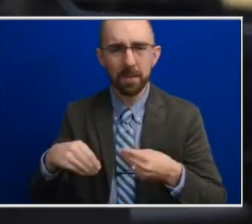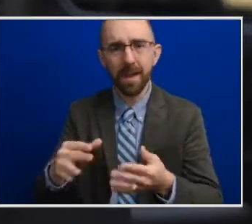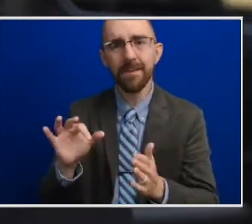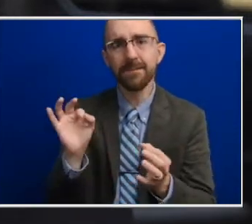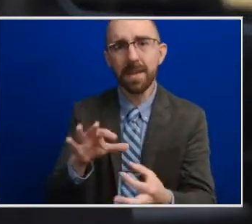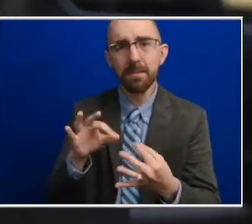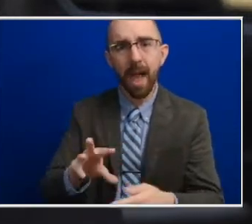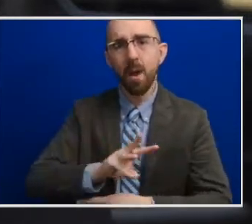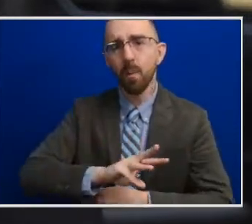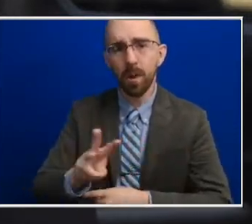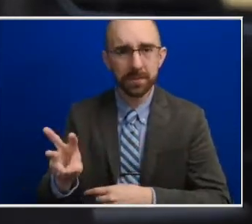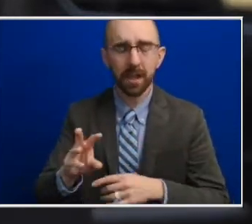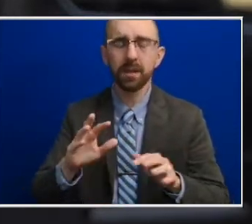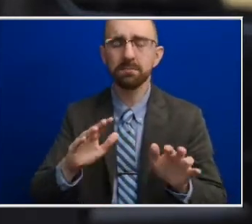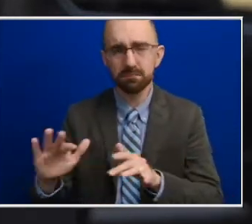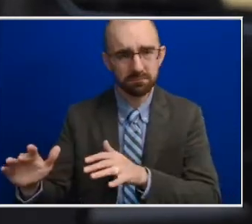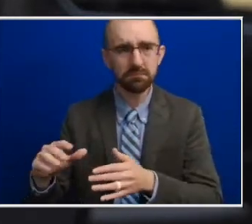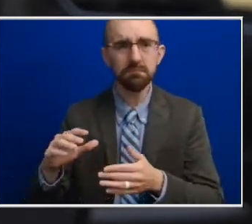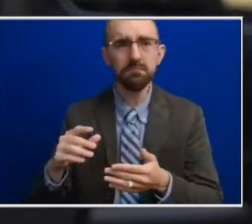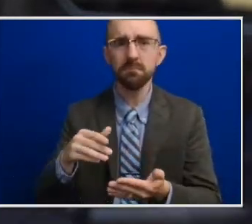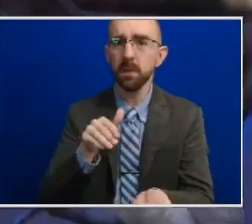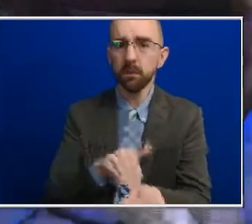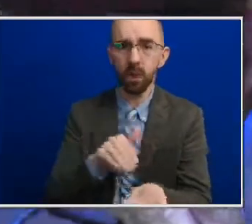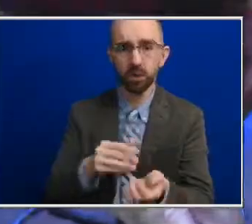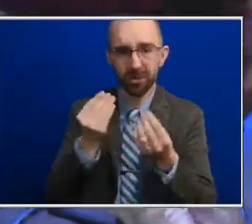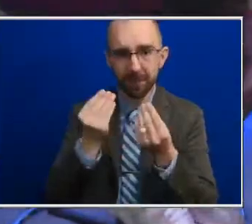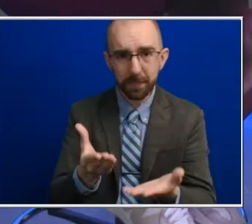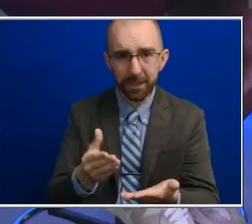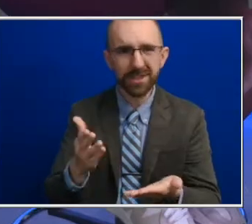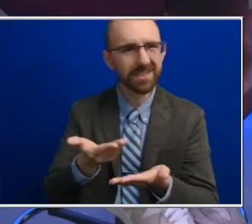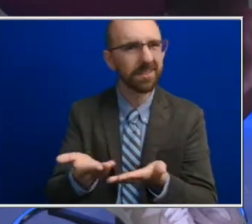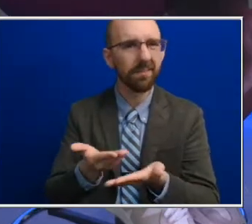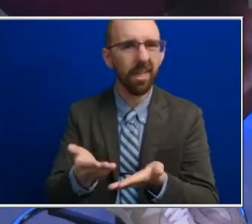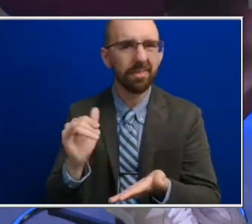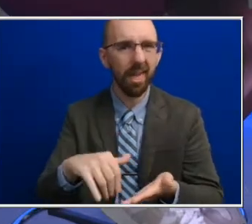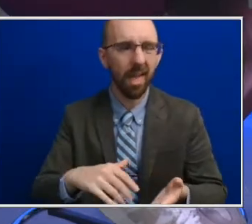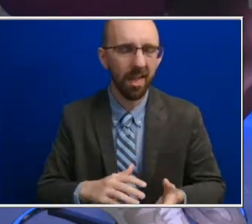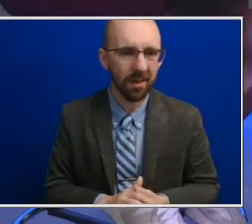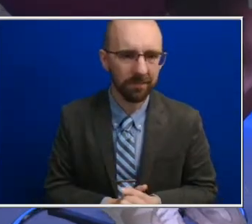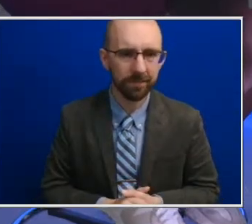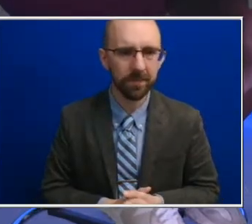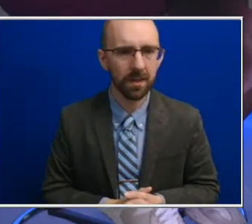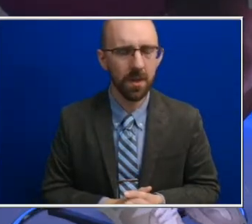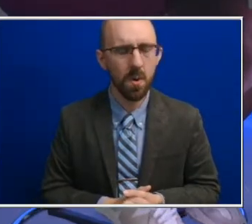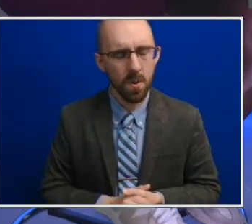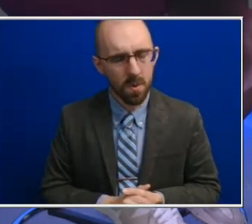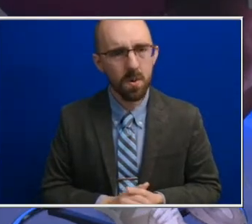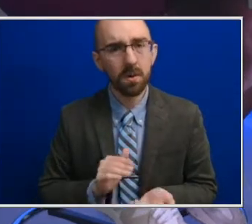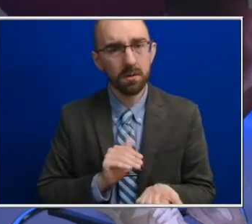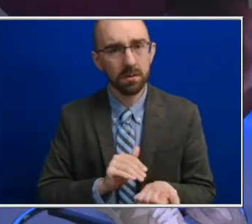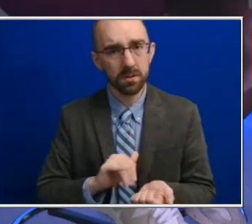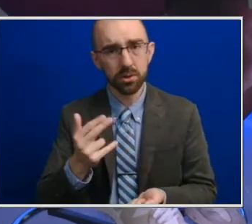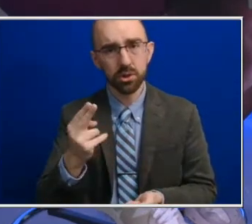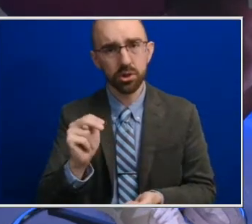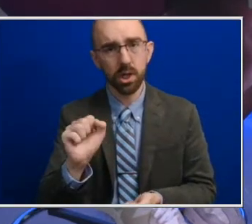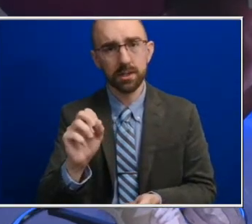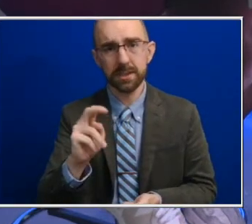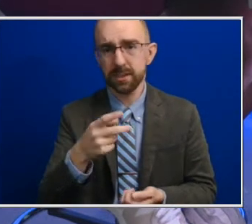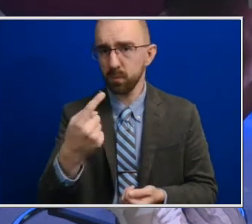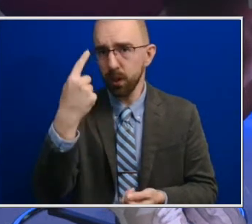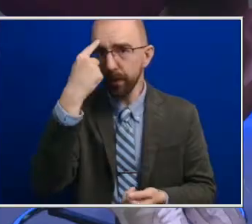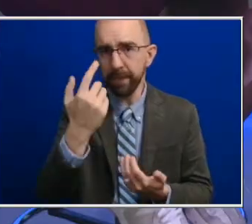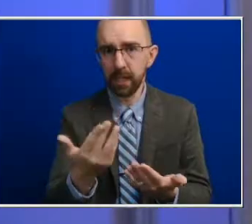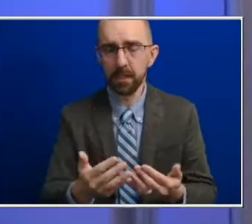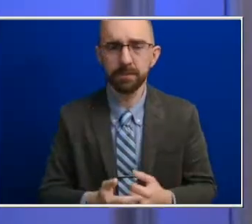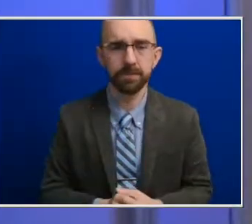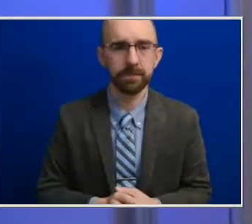websites and give you doctor's information and stuff like that. Dr. Johnson, what do you think about that? The irony